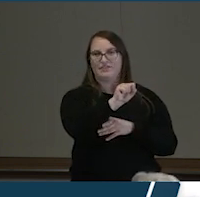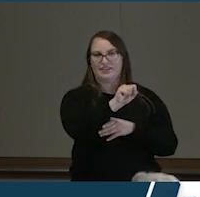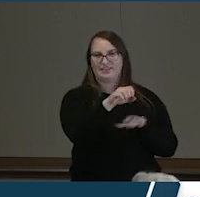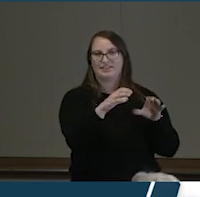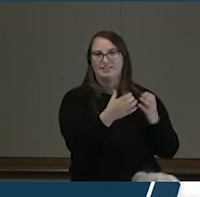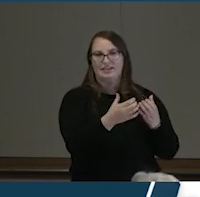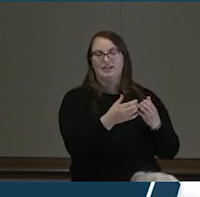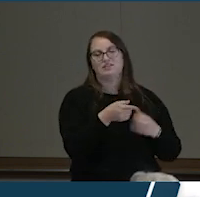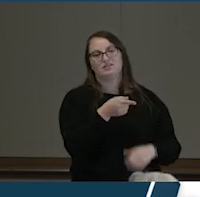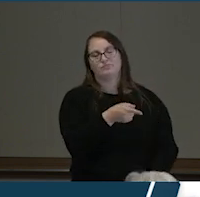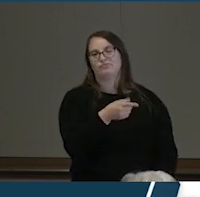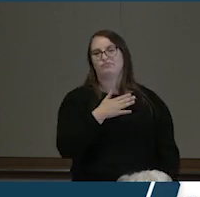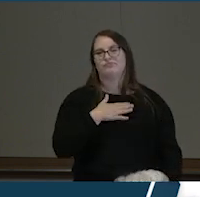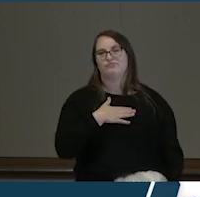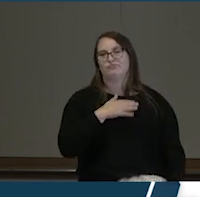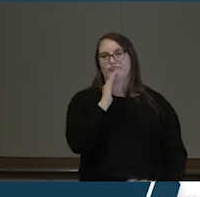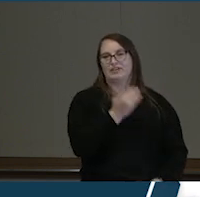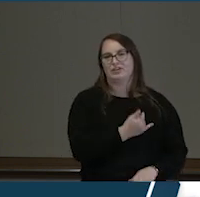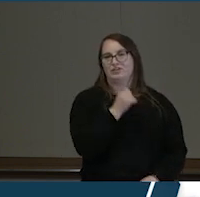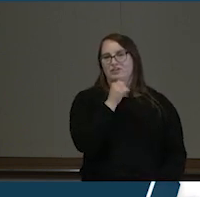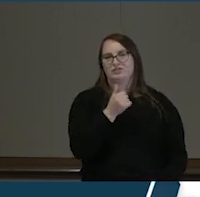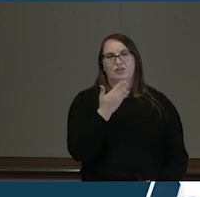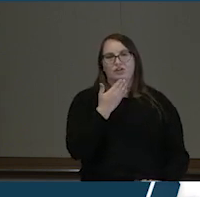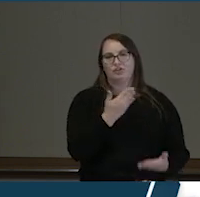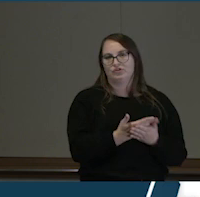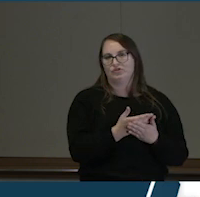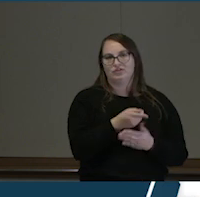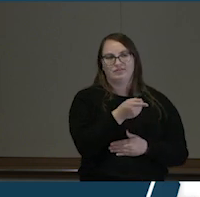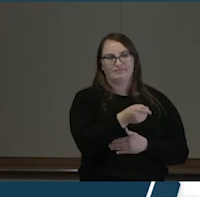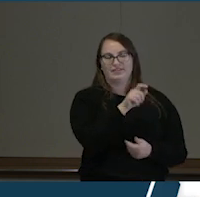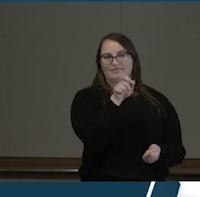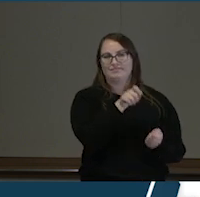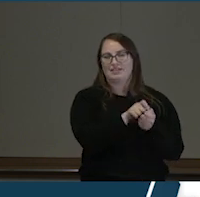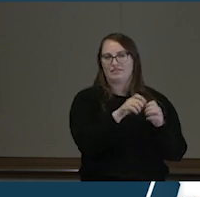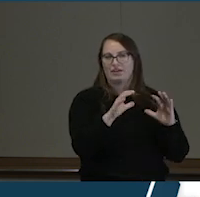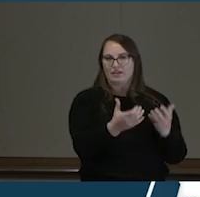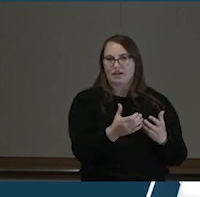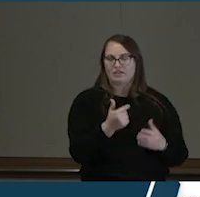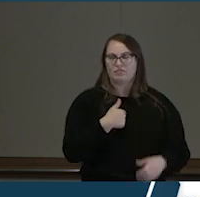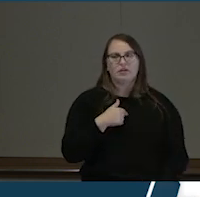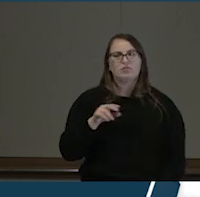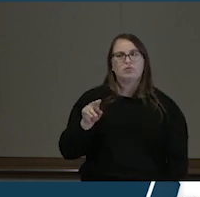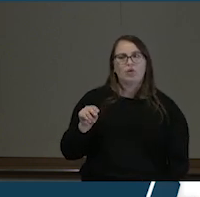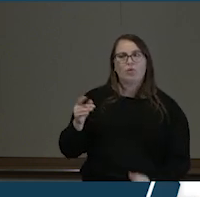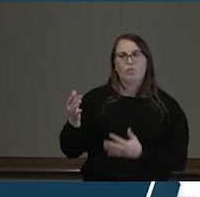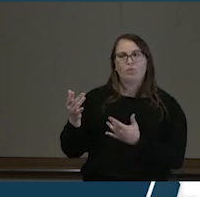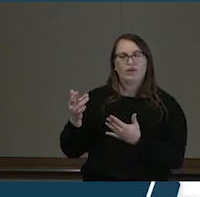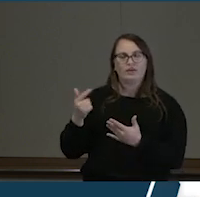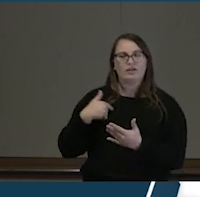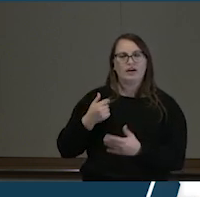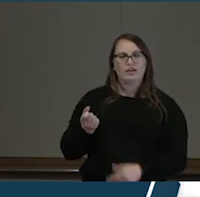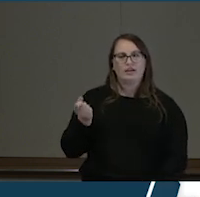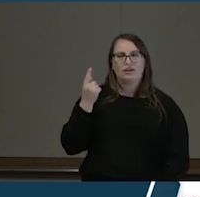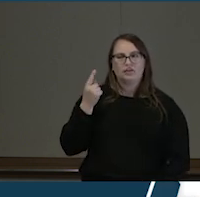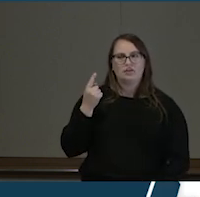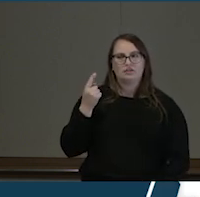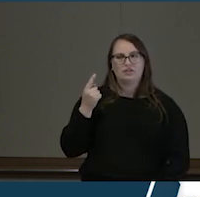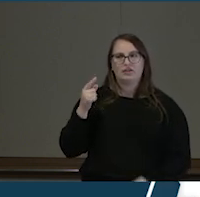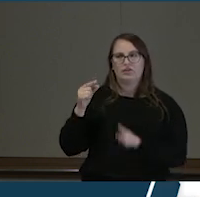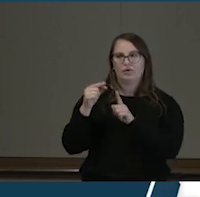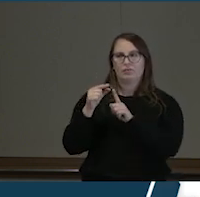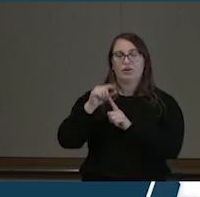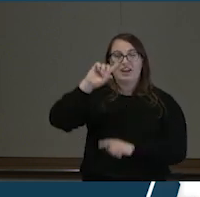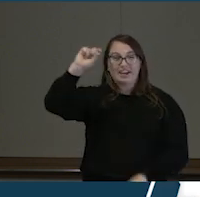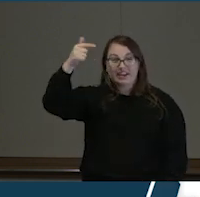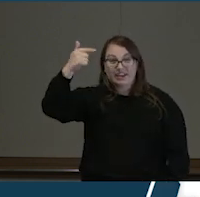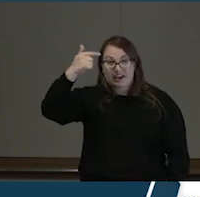class. Like that's a bad thing. And I'll go, okay, wait. I don't think I understood what the word government meant till I was an